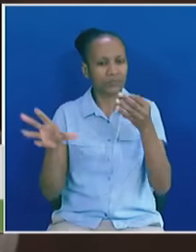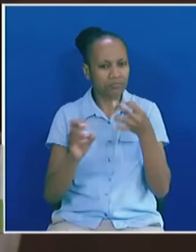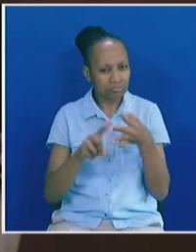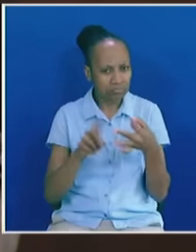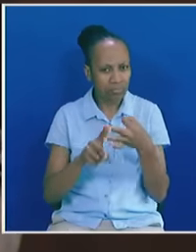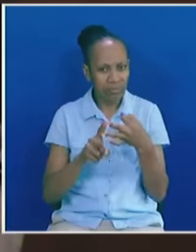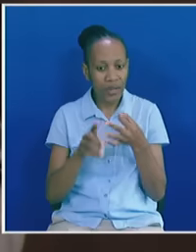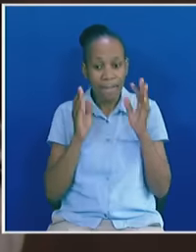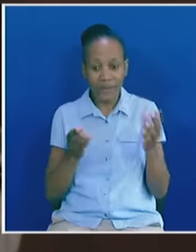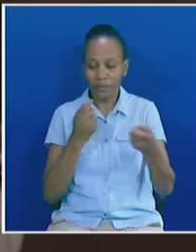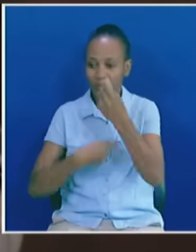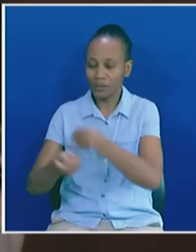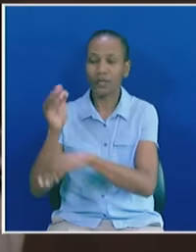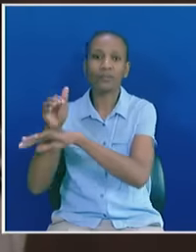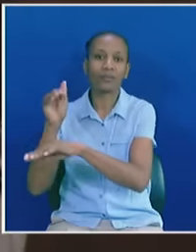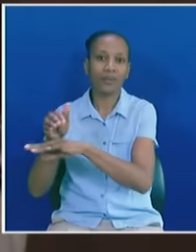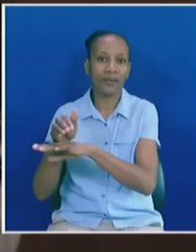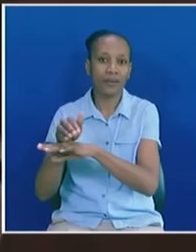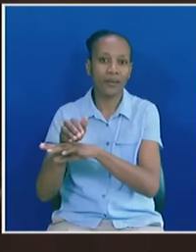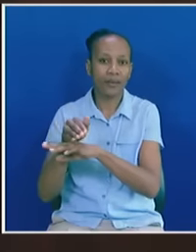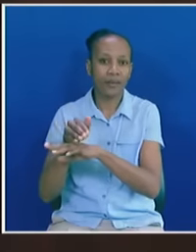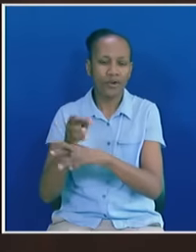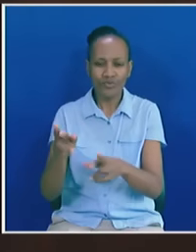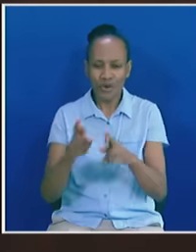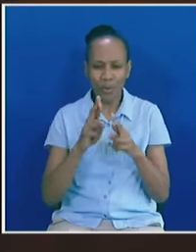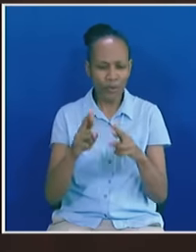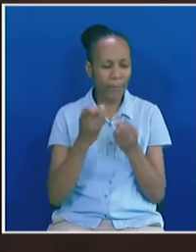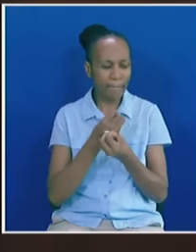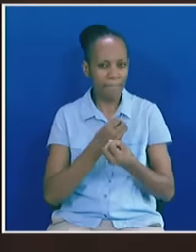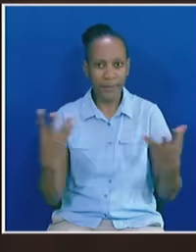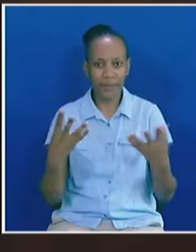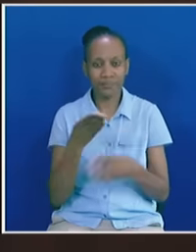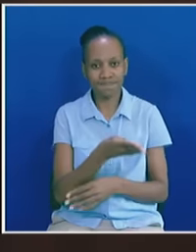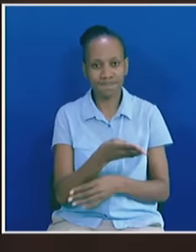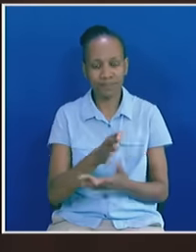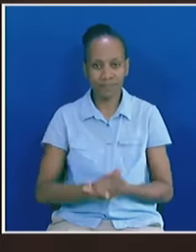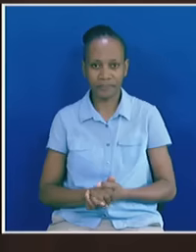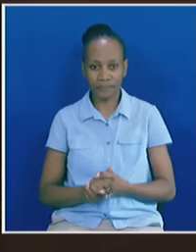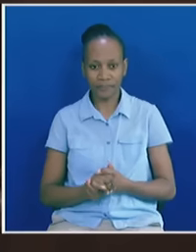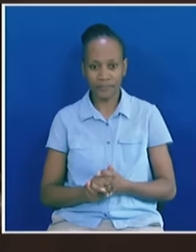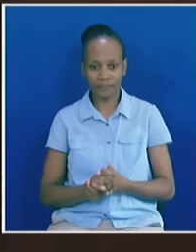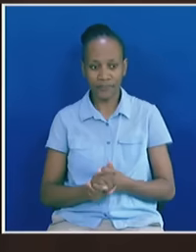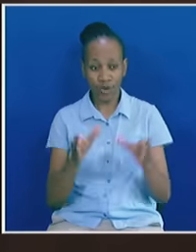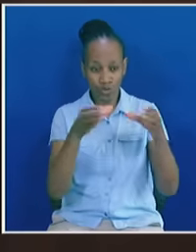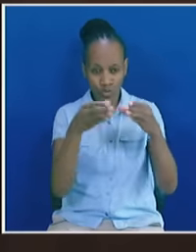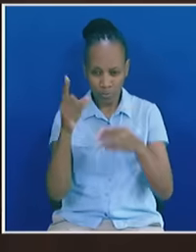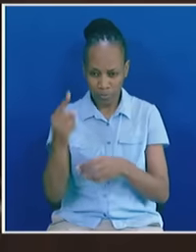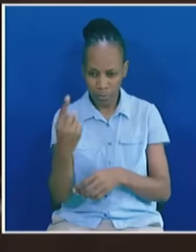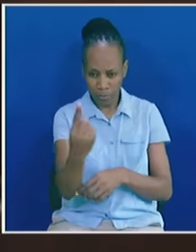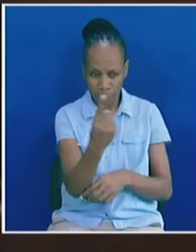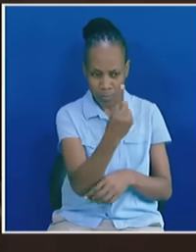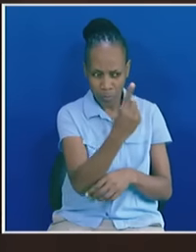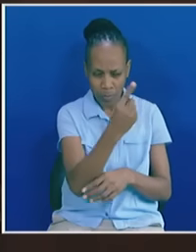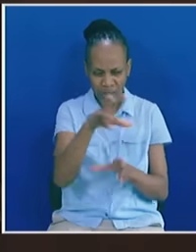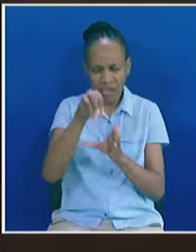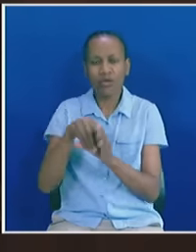human trafficking in South Africa and in Southern Africa. These syndicates are mainly